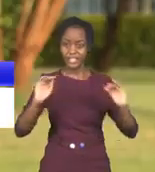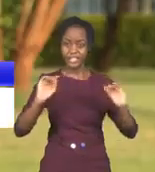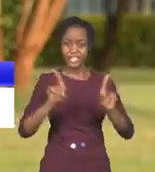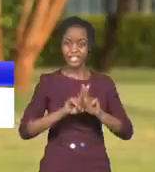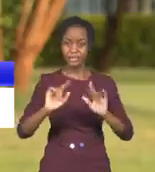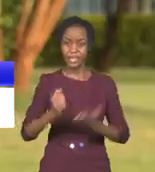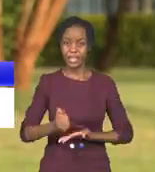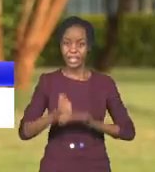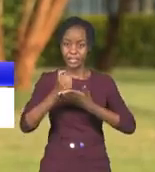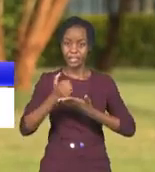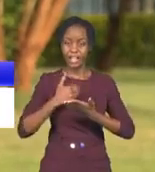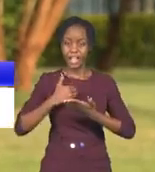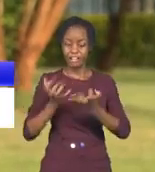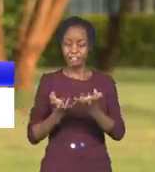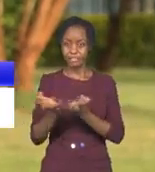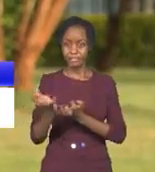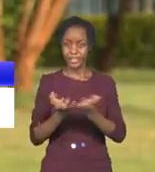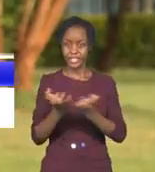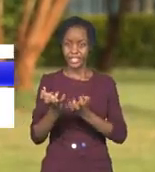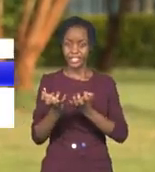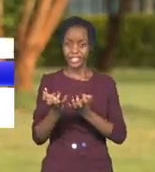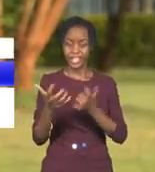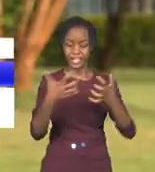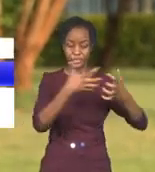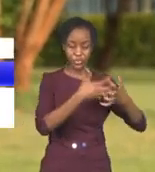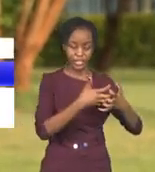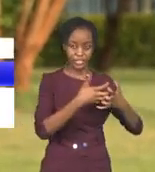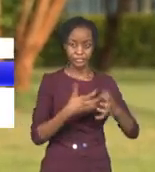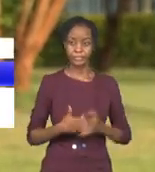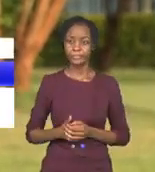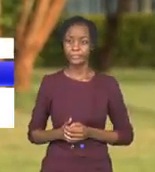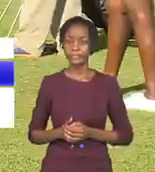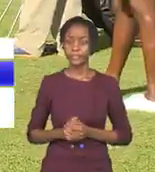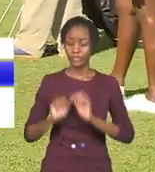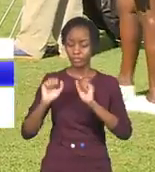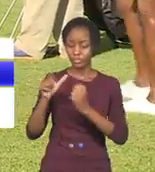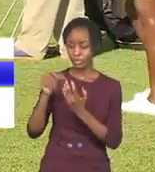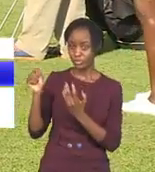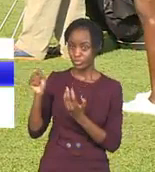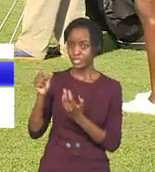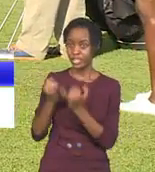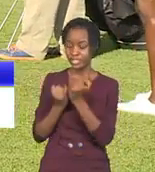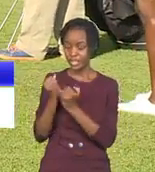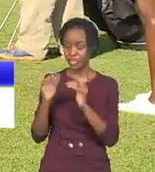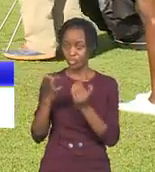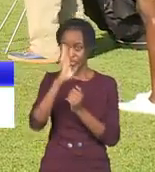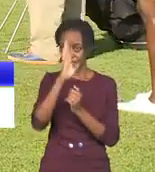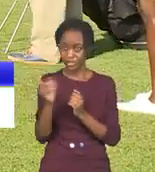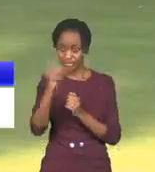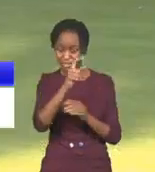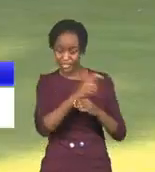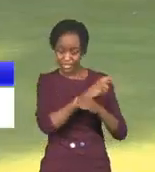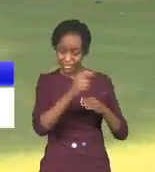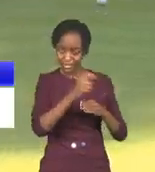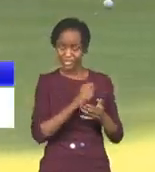program encompasses of 8 sessions. So you either choose a Saturday or a Sunday to come and train. If you were